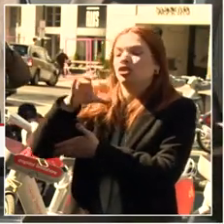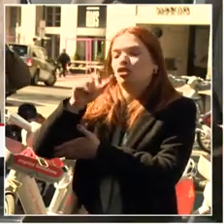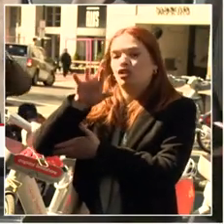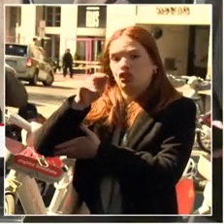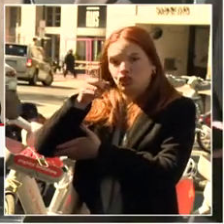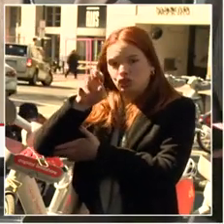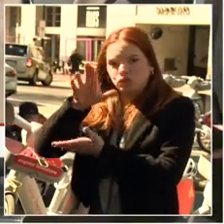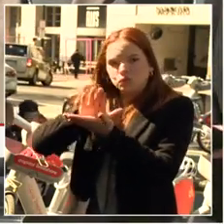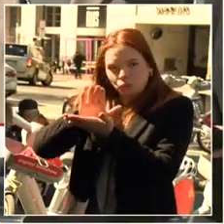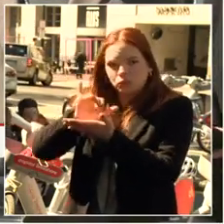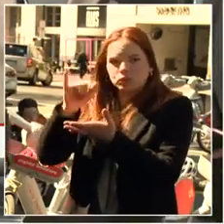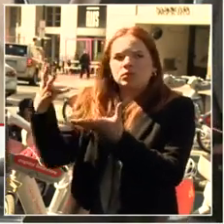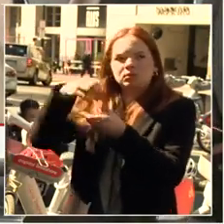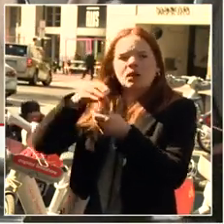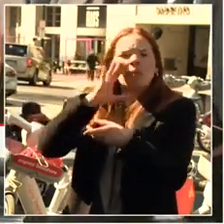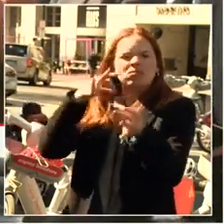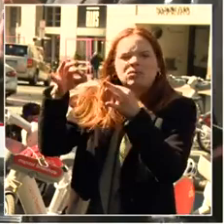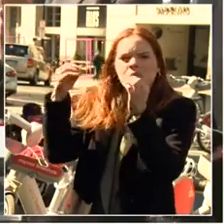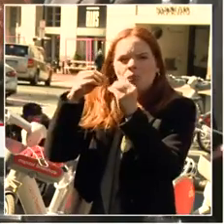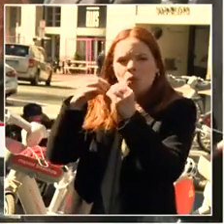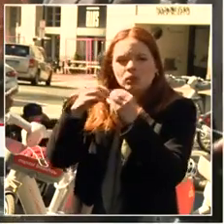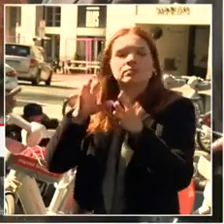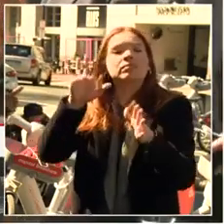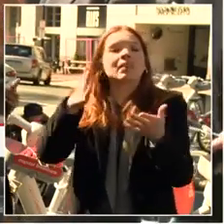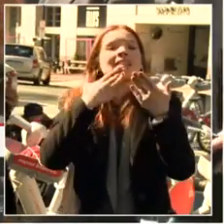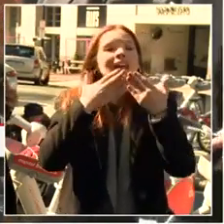days. All right, thank you, everybody.